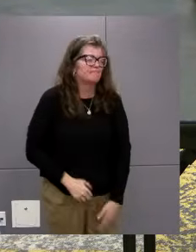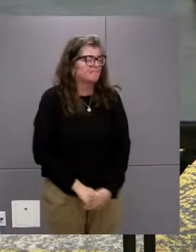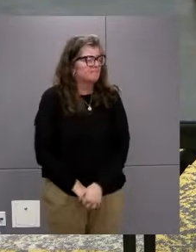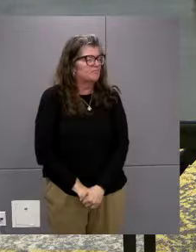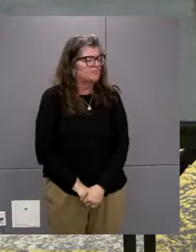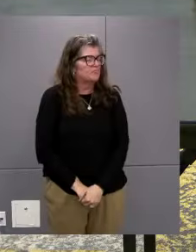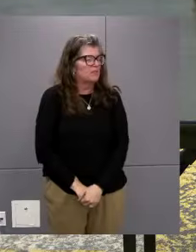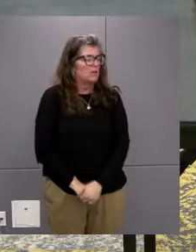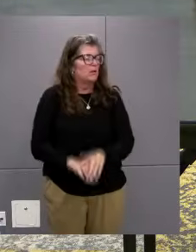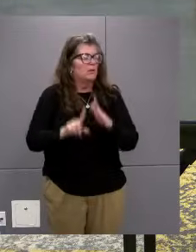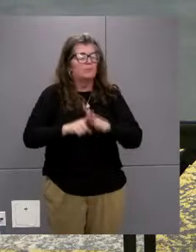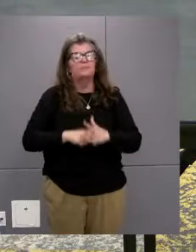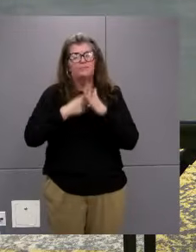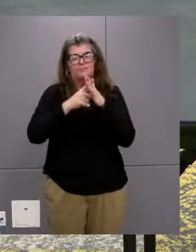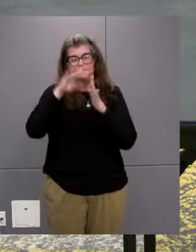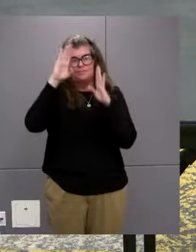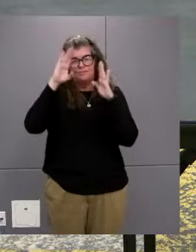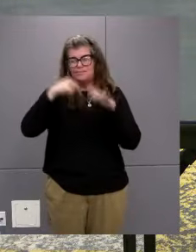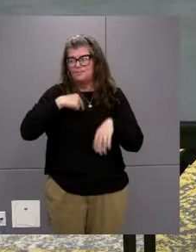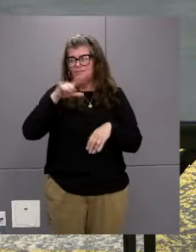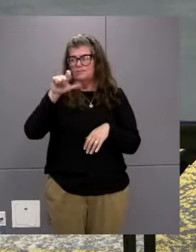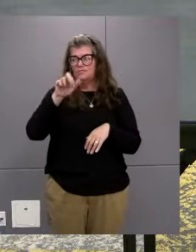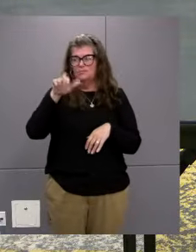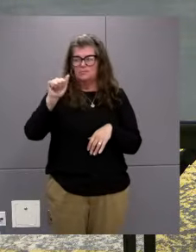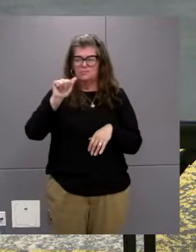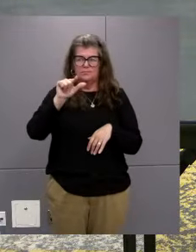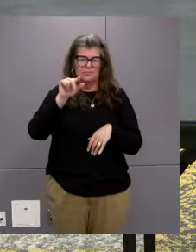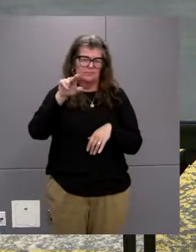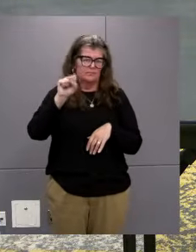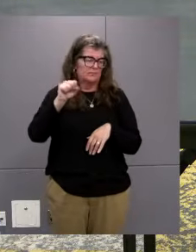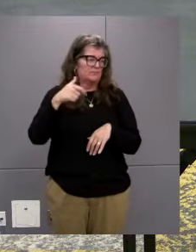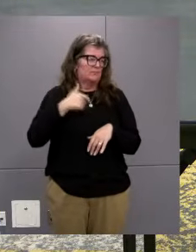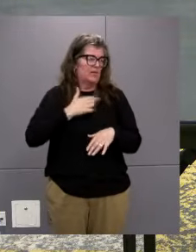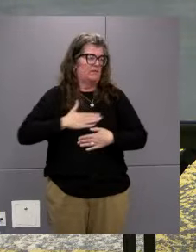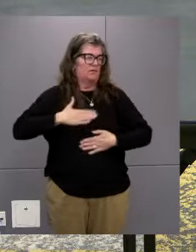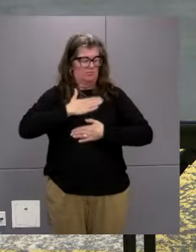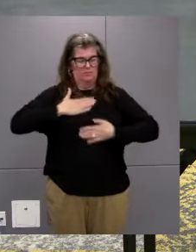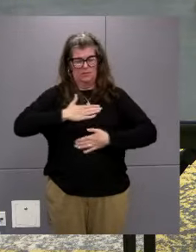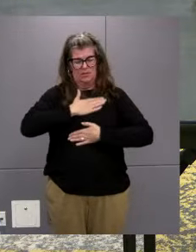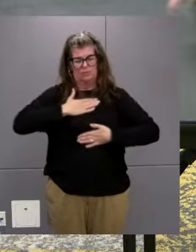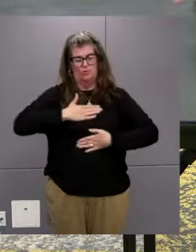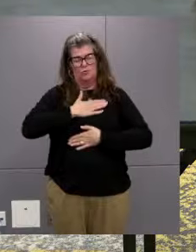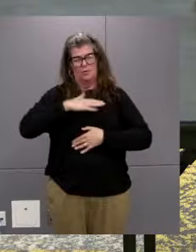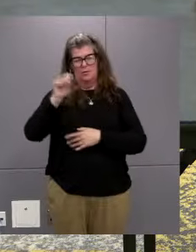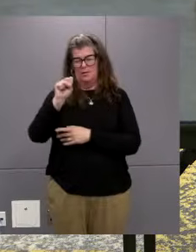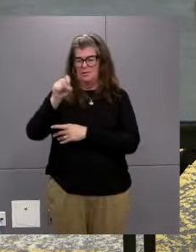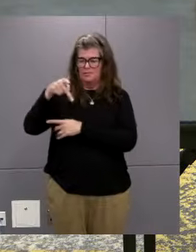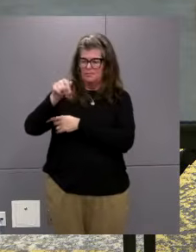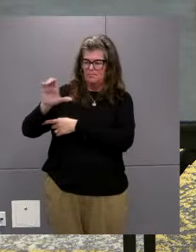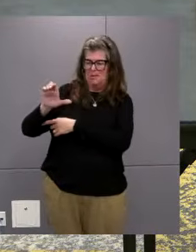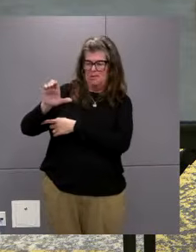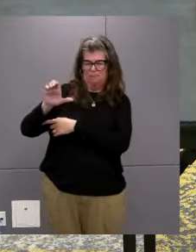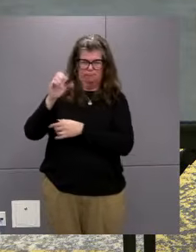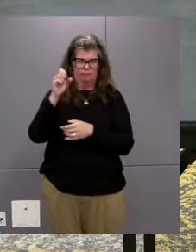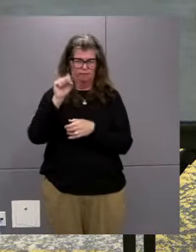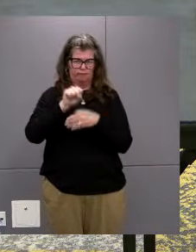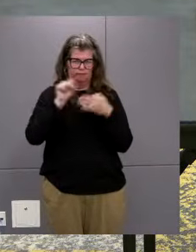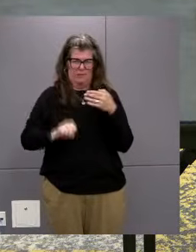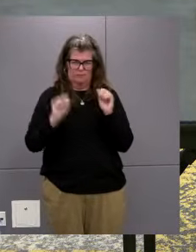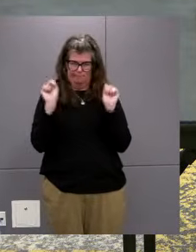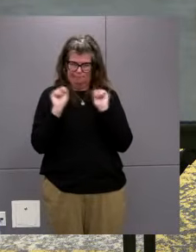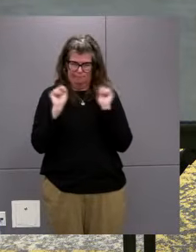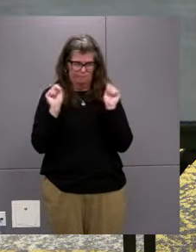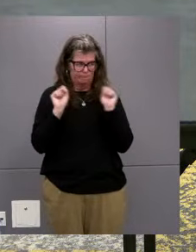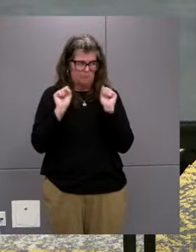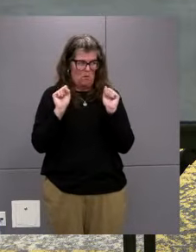So I will start off with saying hello. I'm Laura Agus, and I have had the pleasure of serving on SPAC this past semester. Hopefully, I